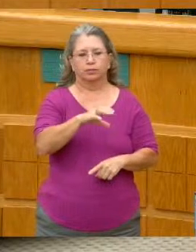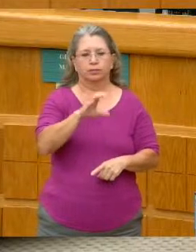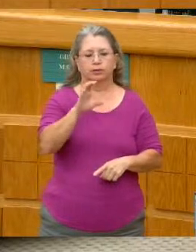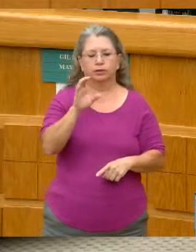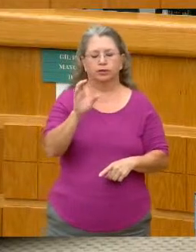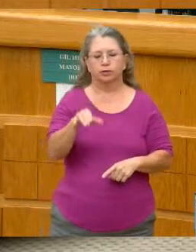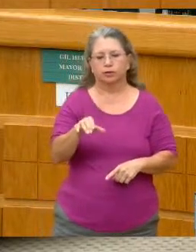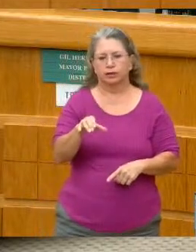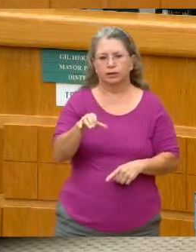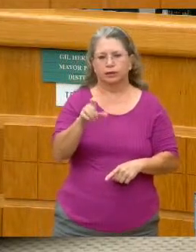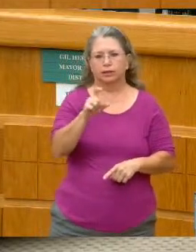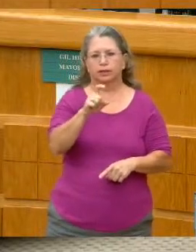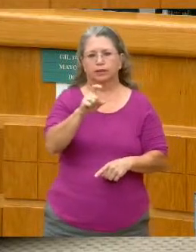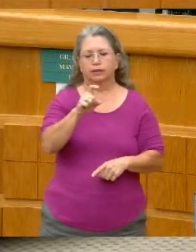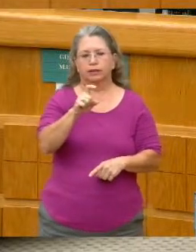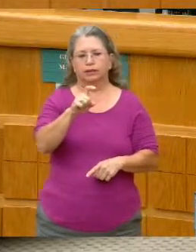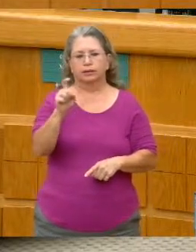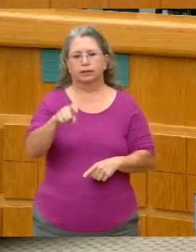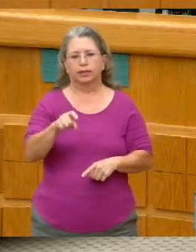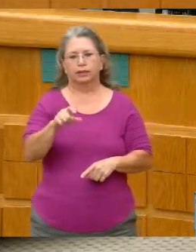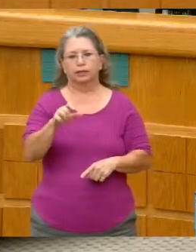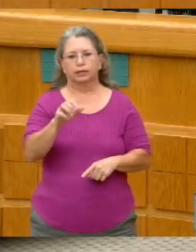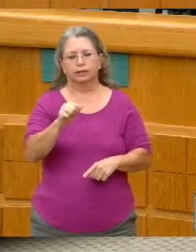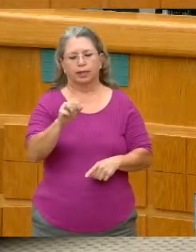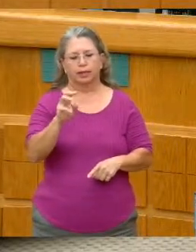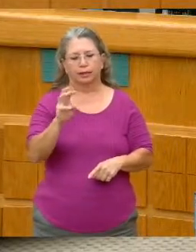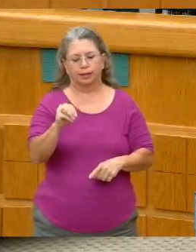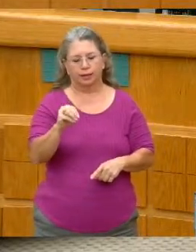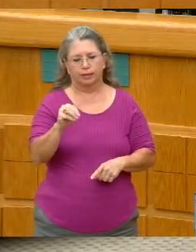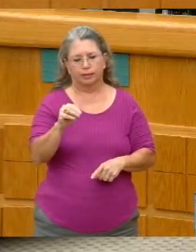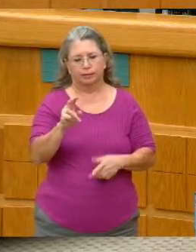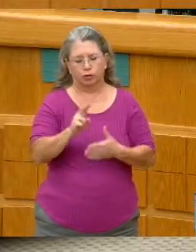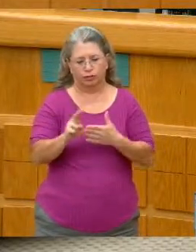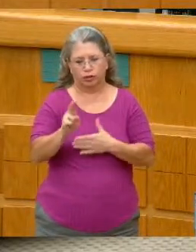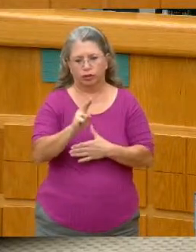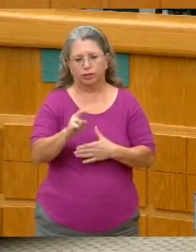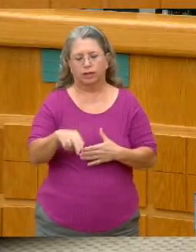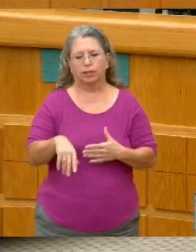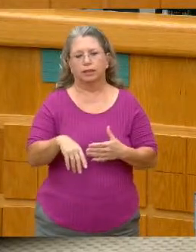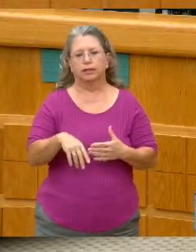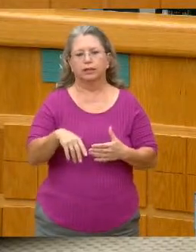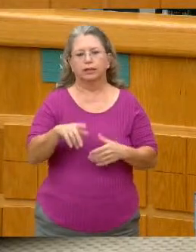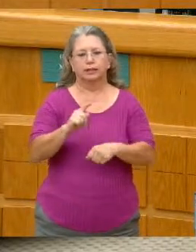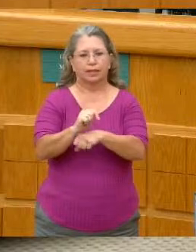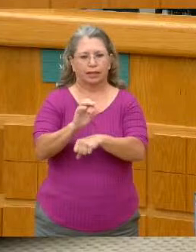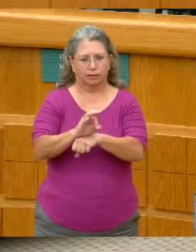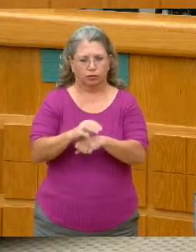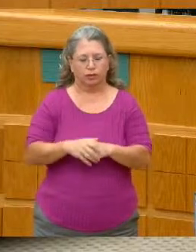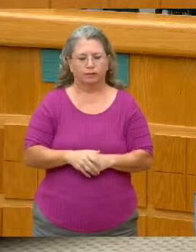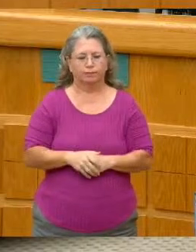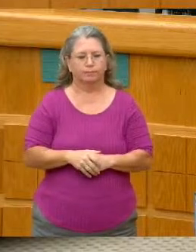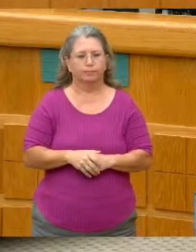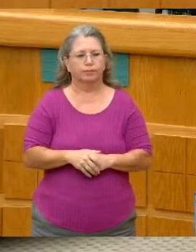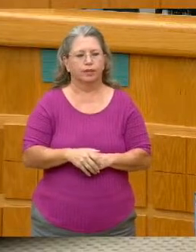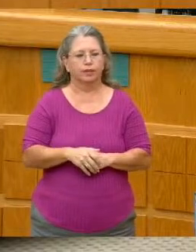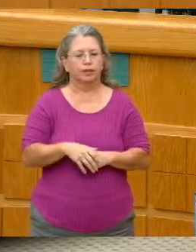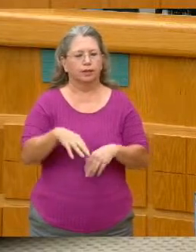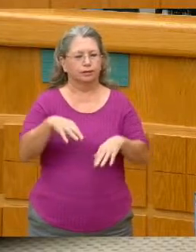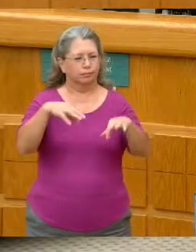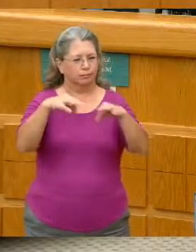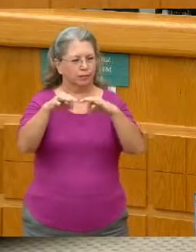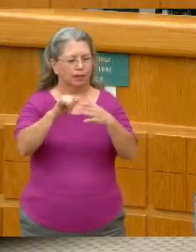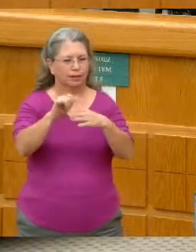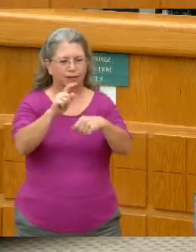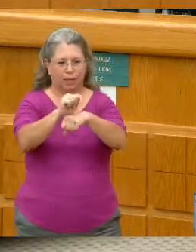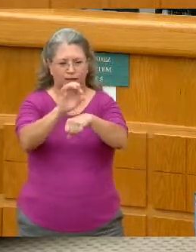Corpus Christi, TAMU-CC, which stands for the University Task Force. Just reminding you that this task force is composed not only